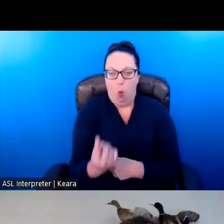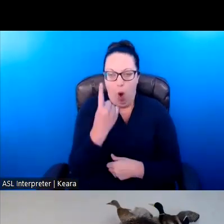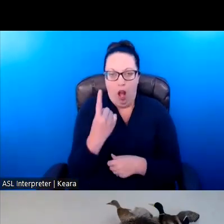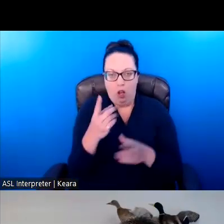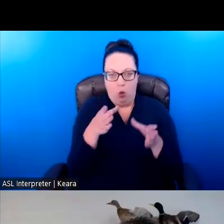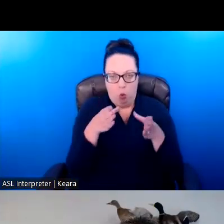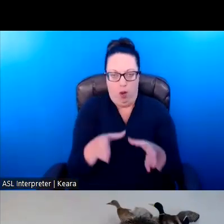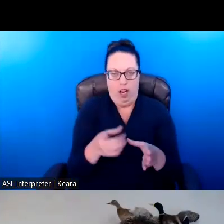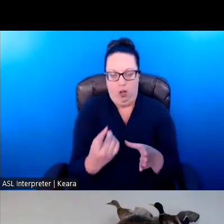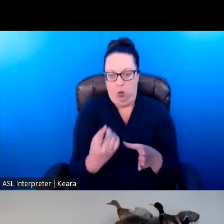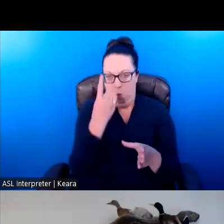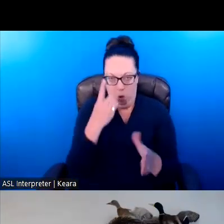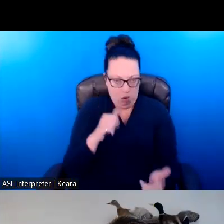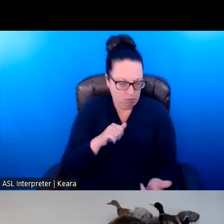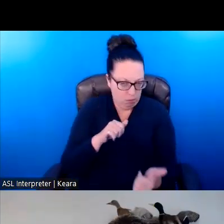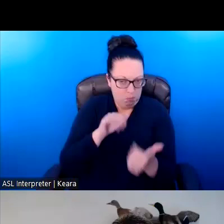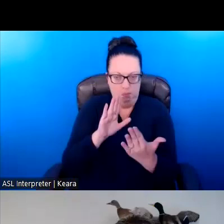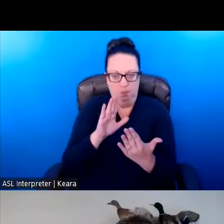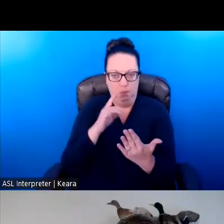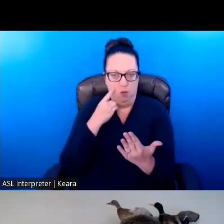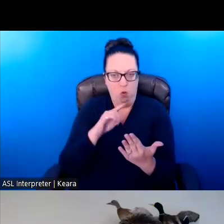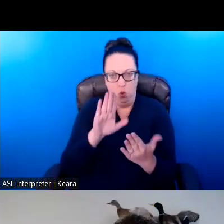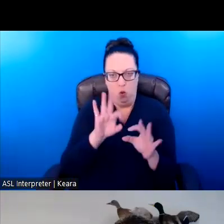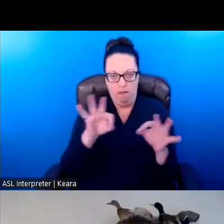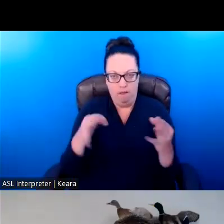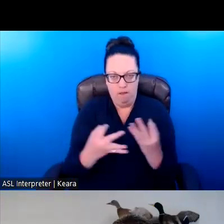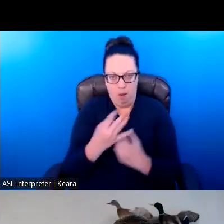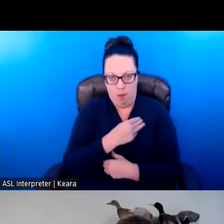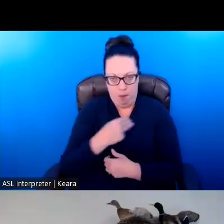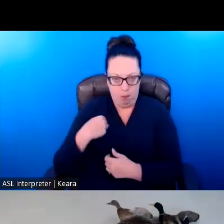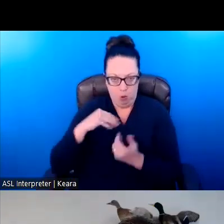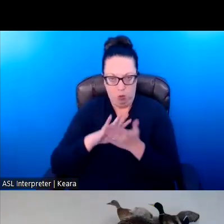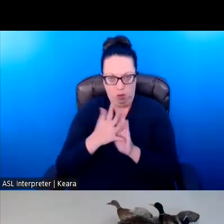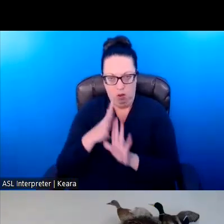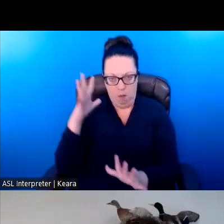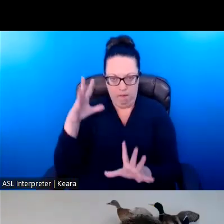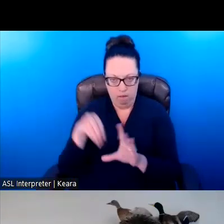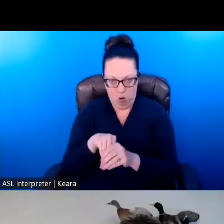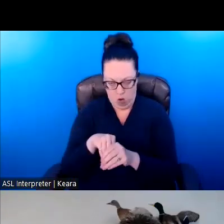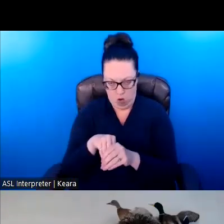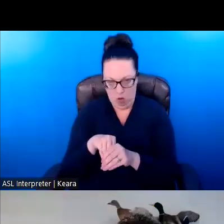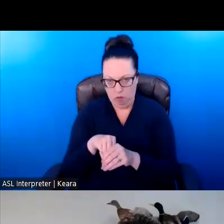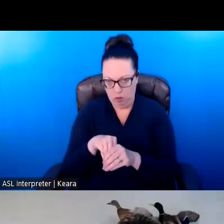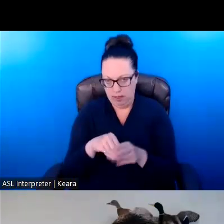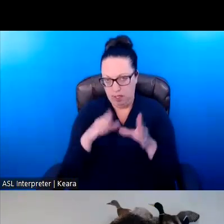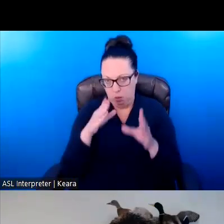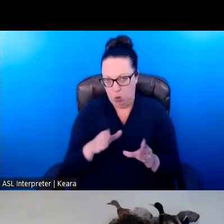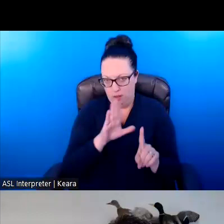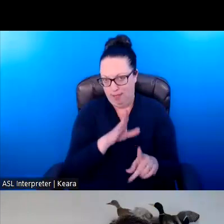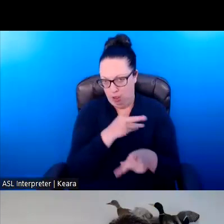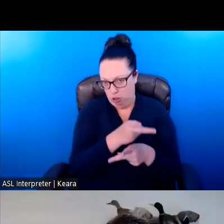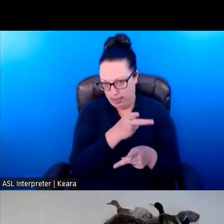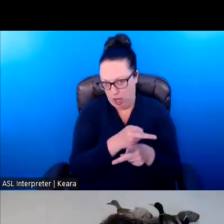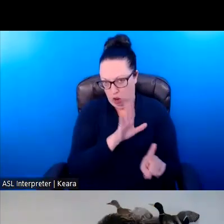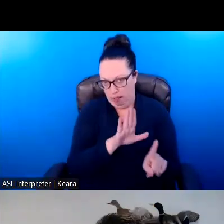for you as a family member to get involved in a person's stay or